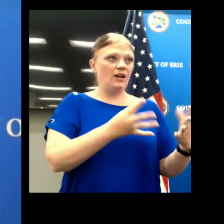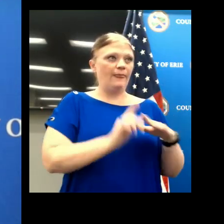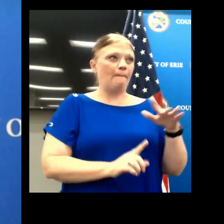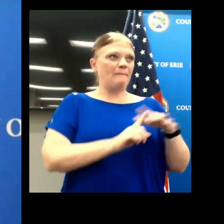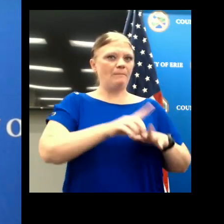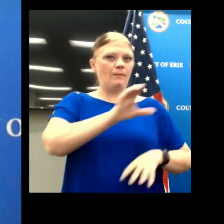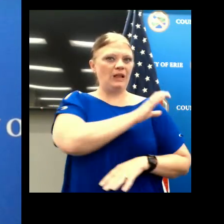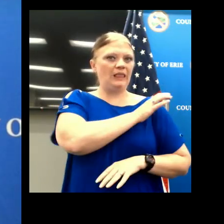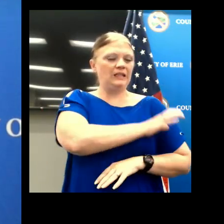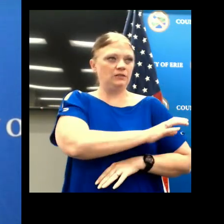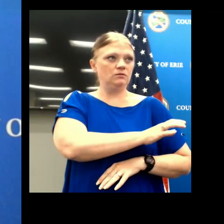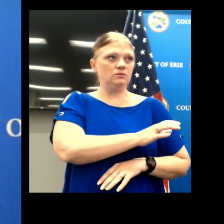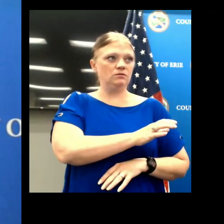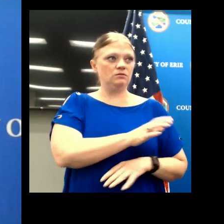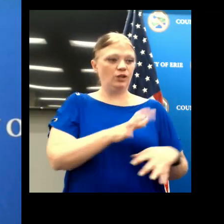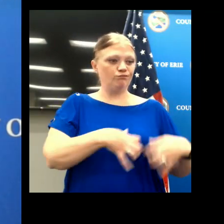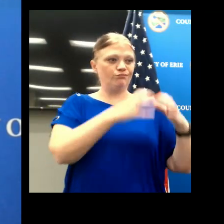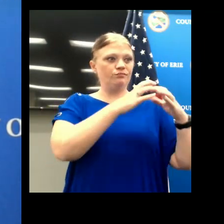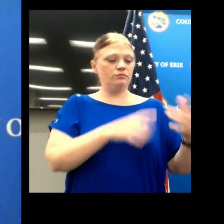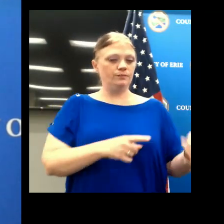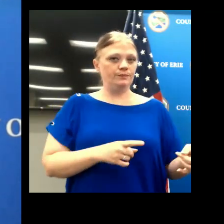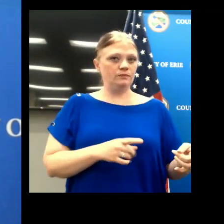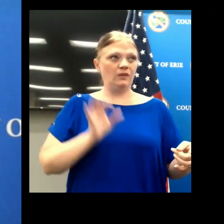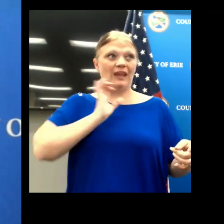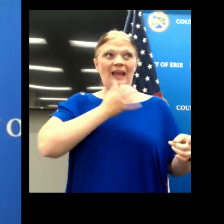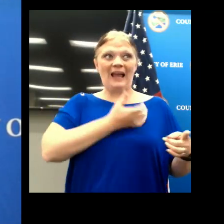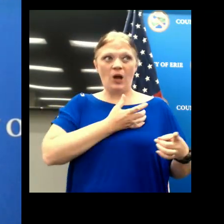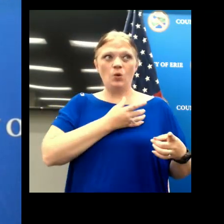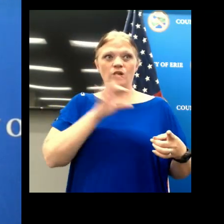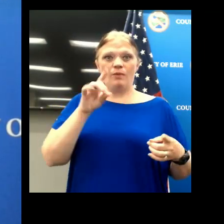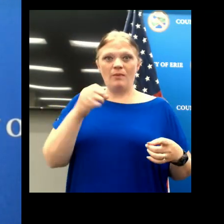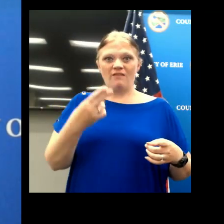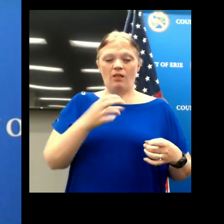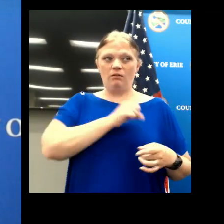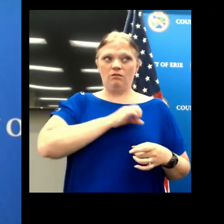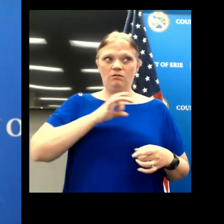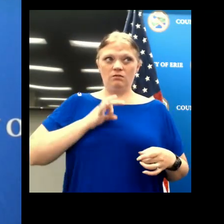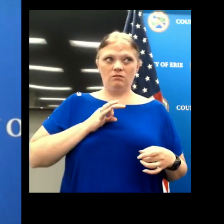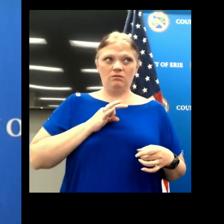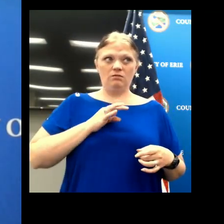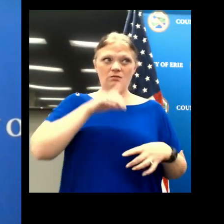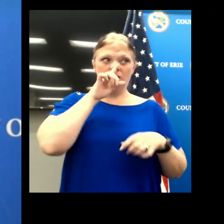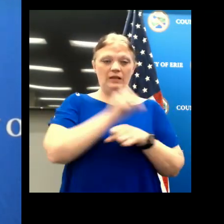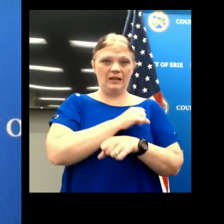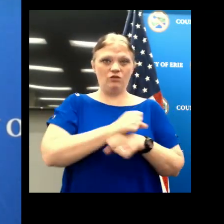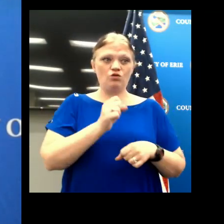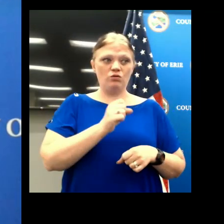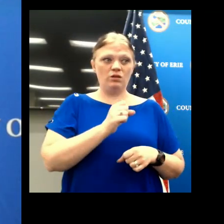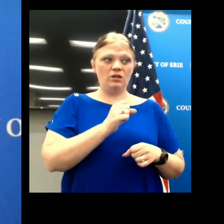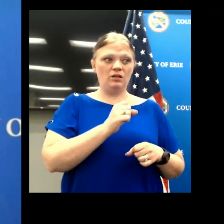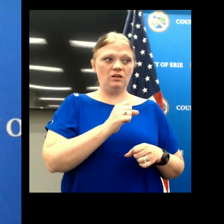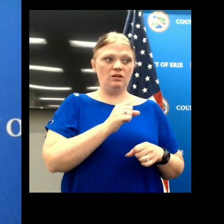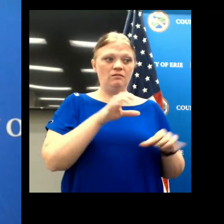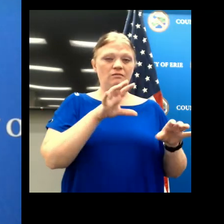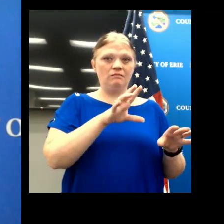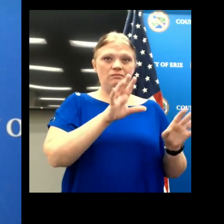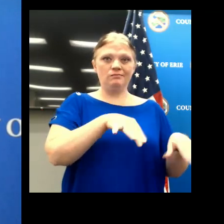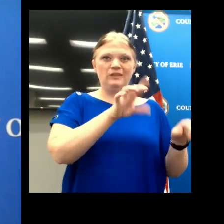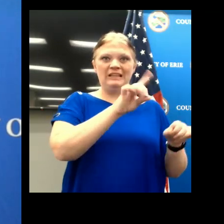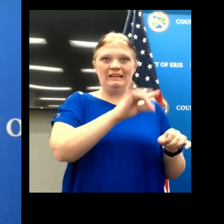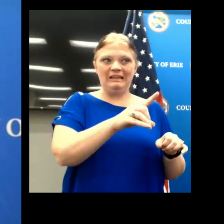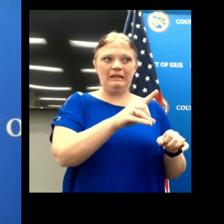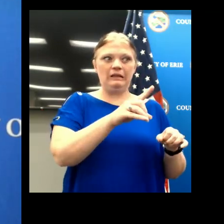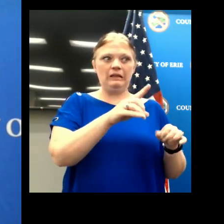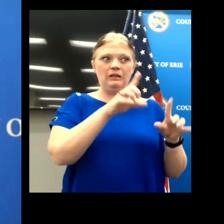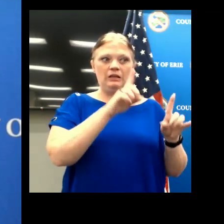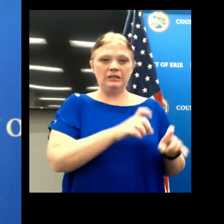clinic, where our Department of Health staff actually administered the tests, but the tests were performed and